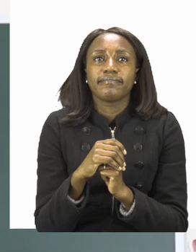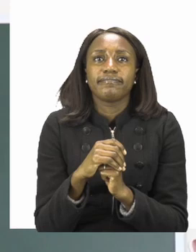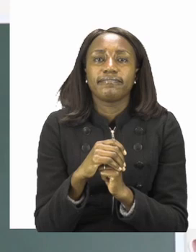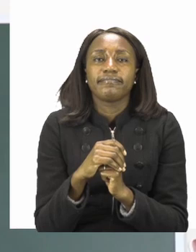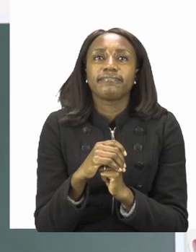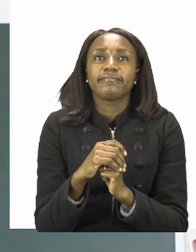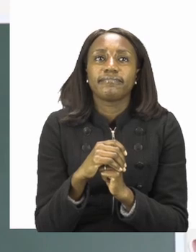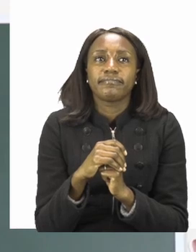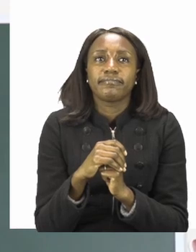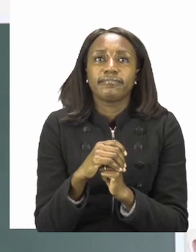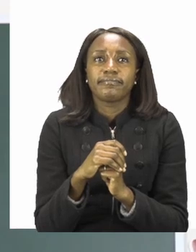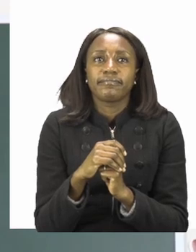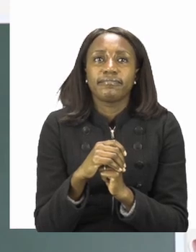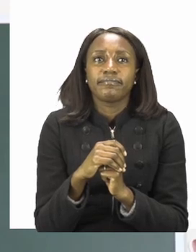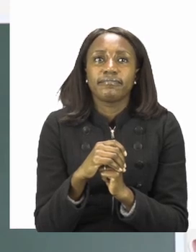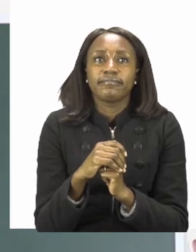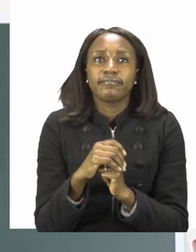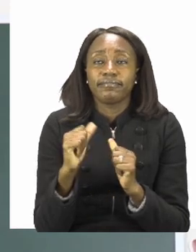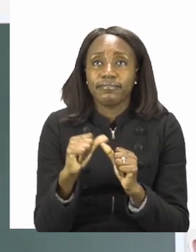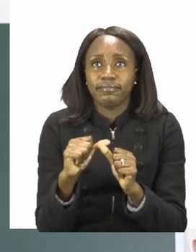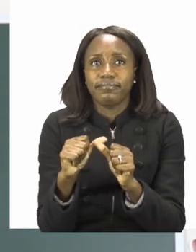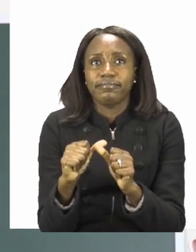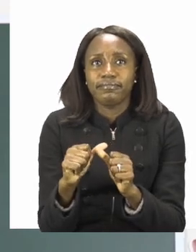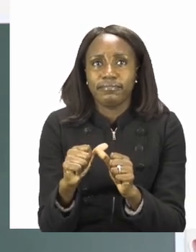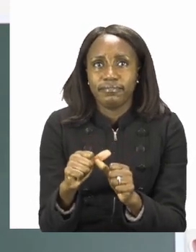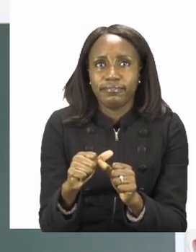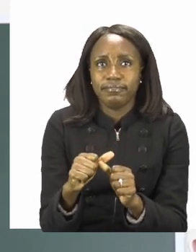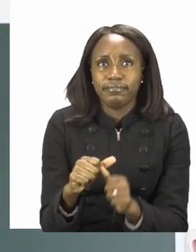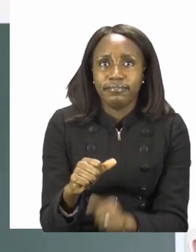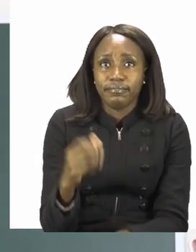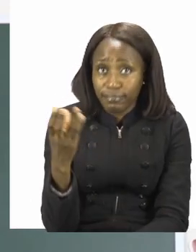down. Let's continue from 6,